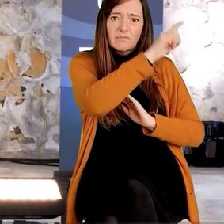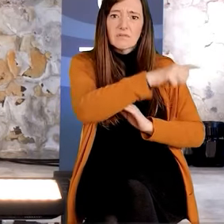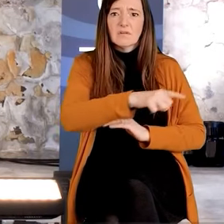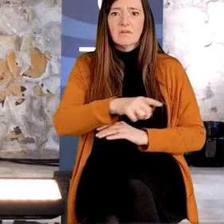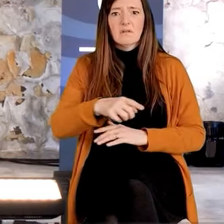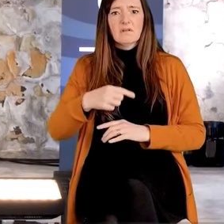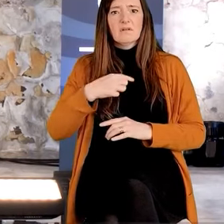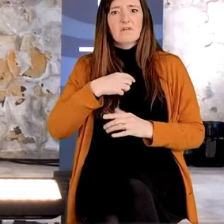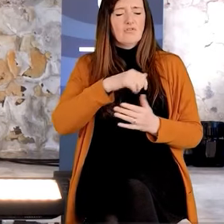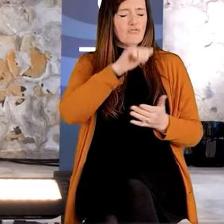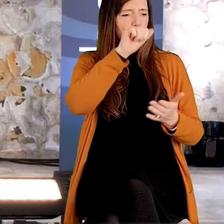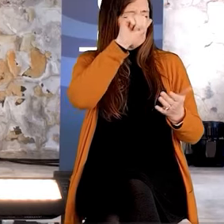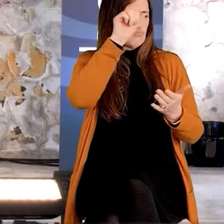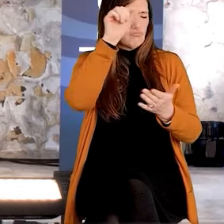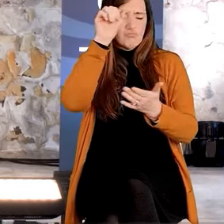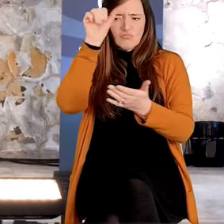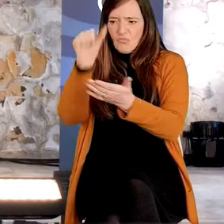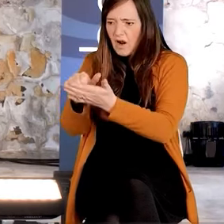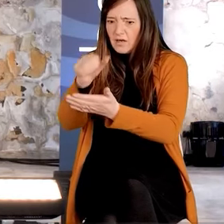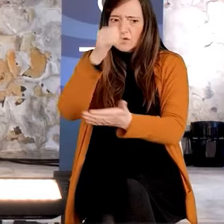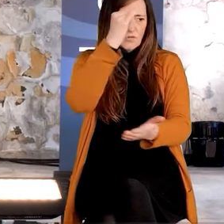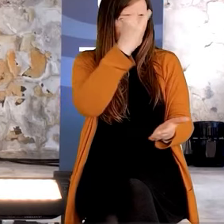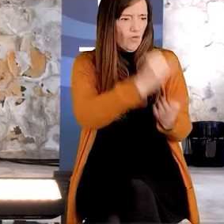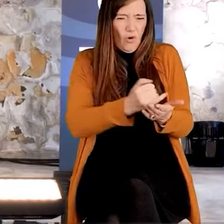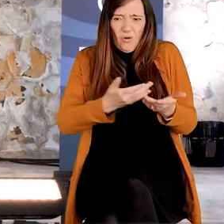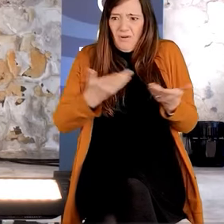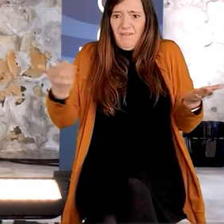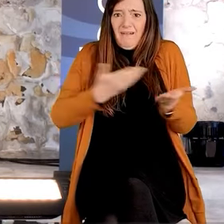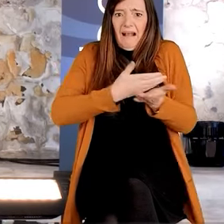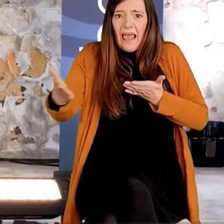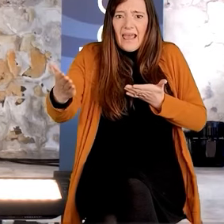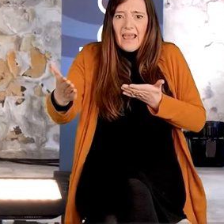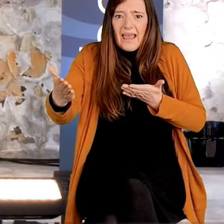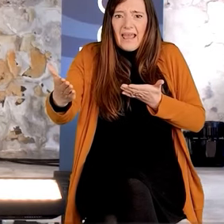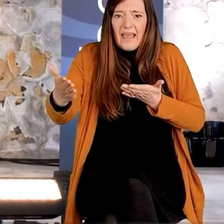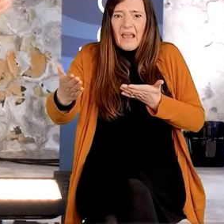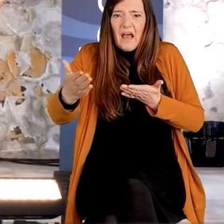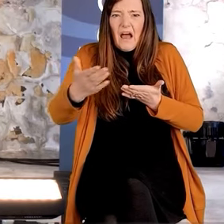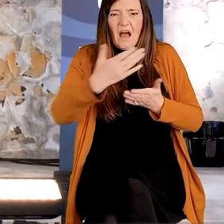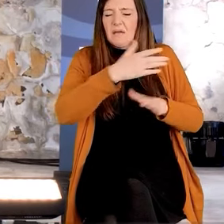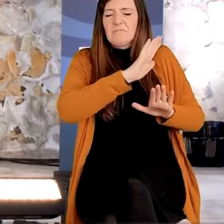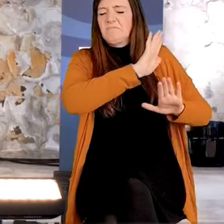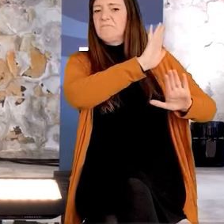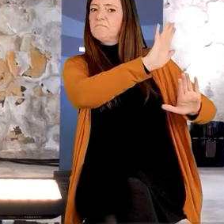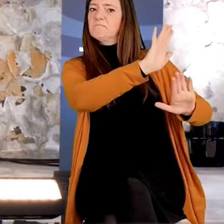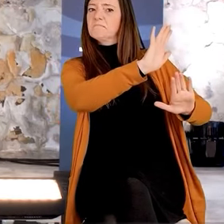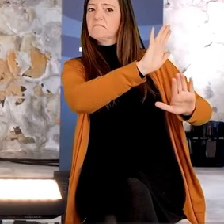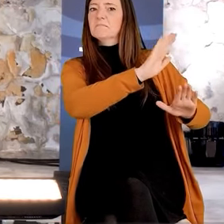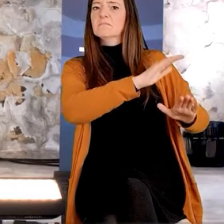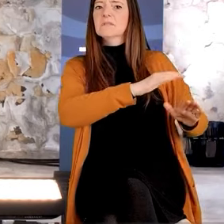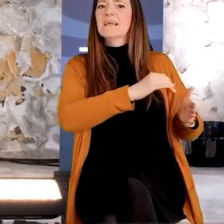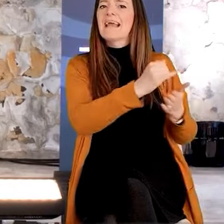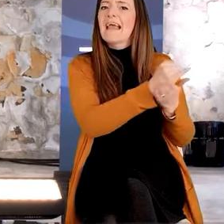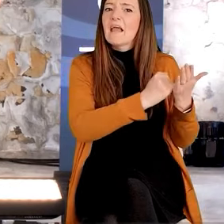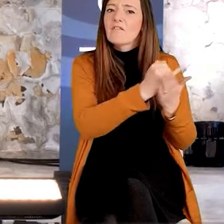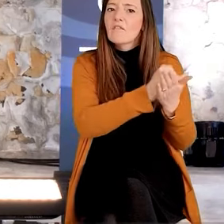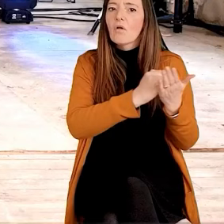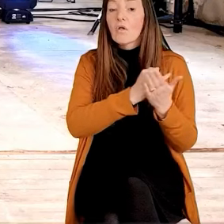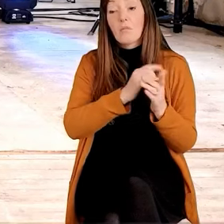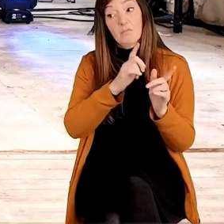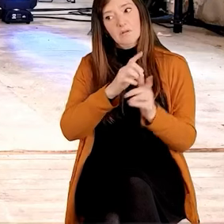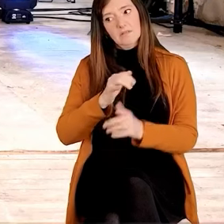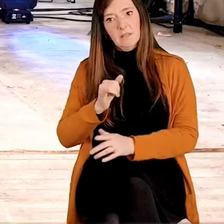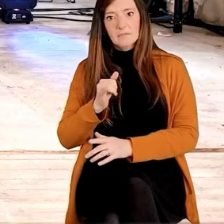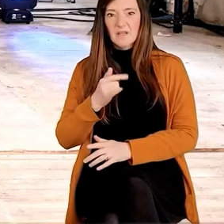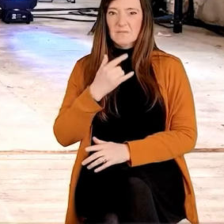be a good person. Of course, I'm against evil, except when I'm not. And then I try to